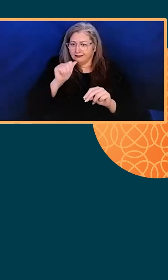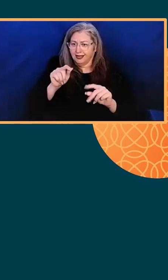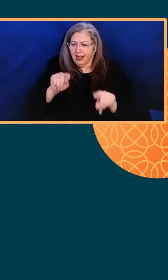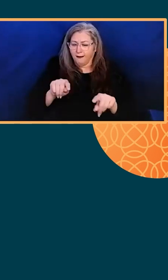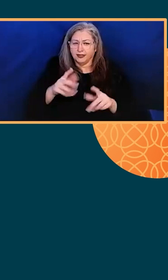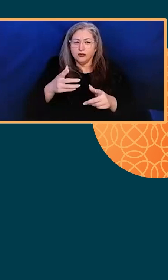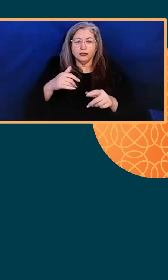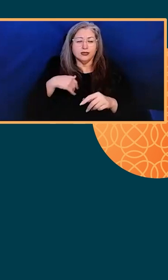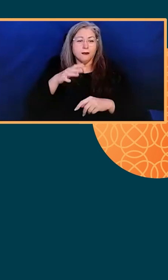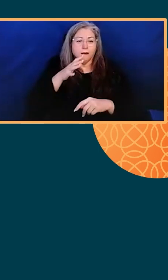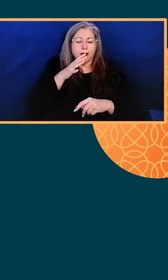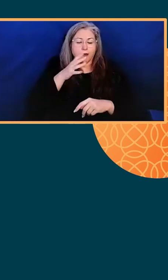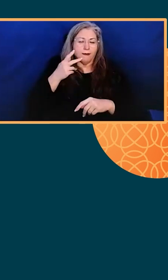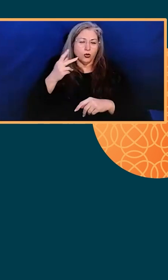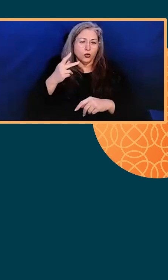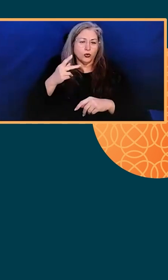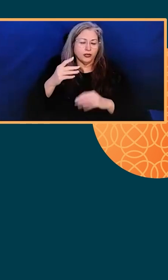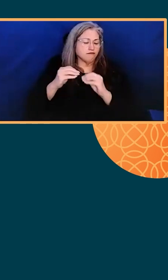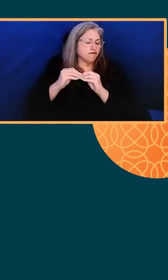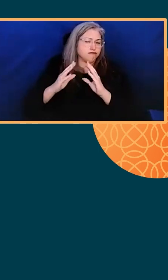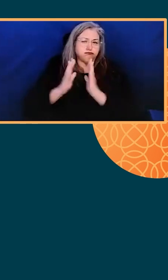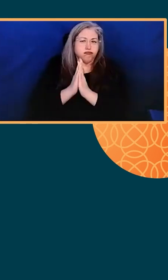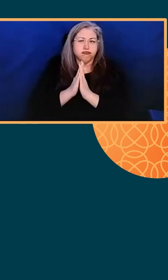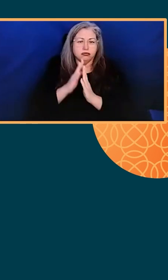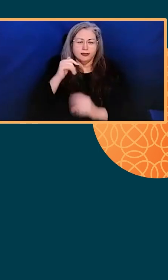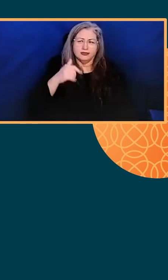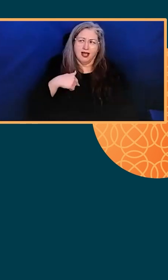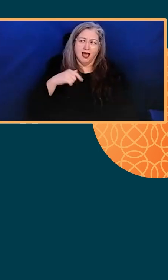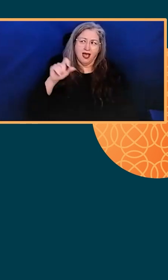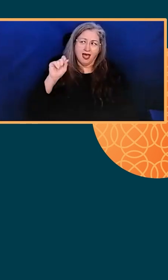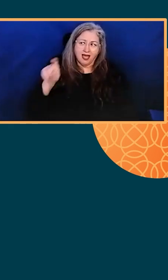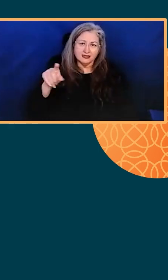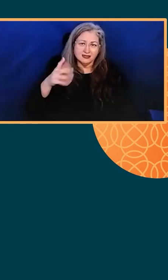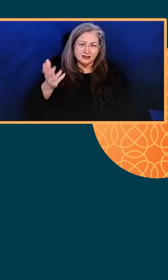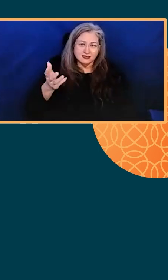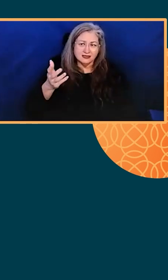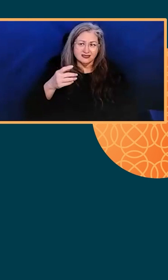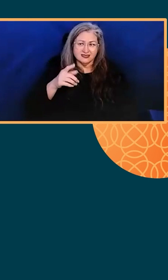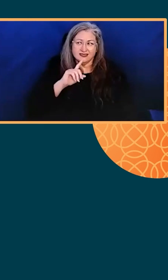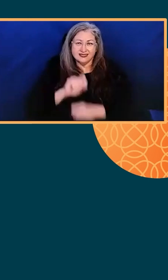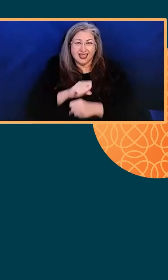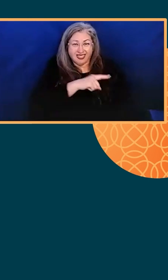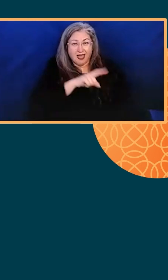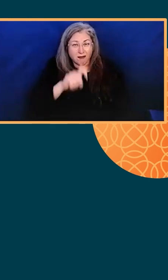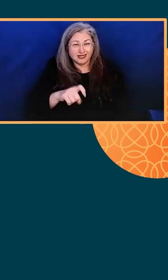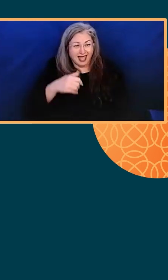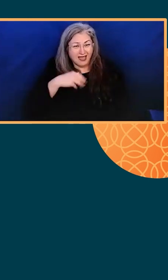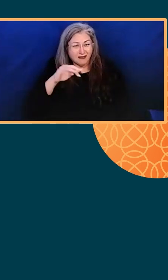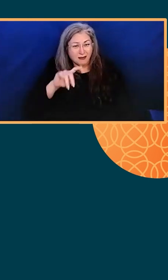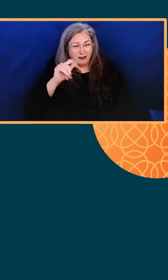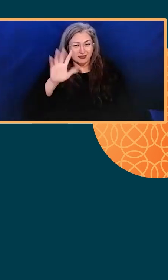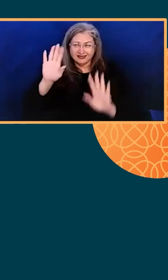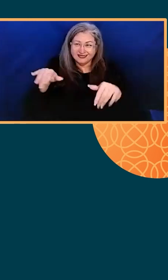And my mom and I have had clashes over that, where I've asked her, do they have to be here? Because I